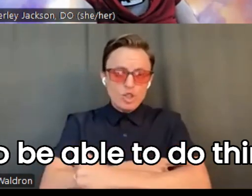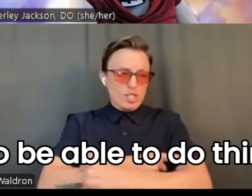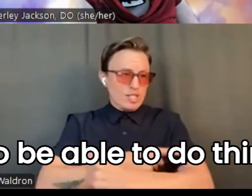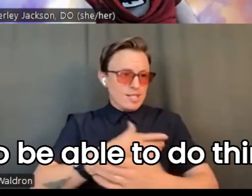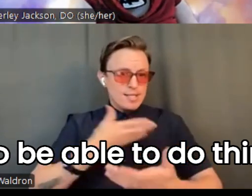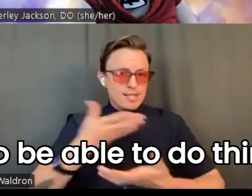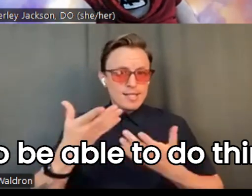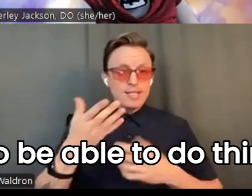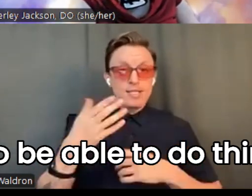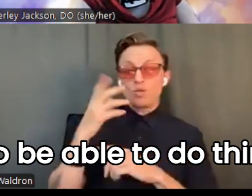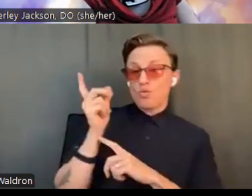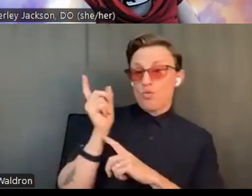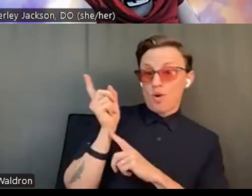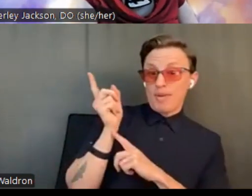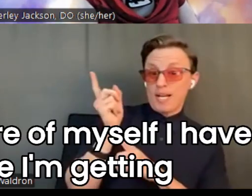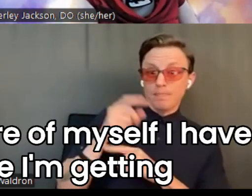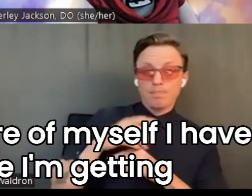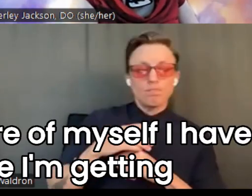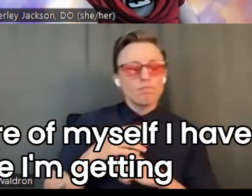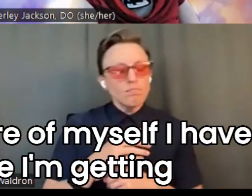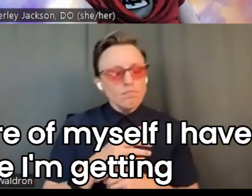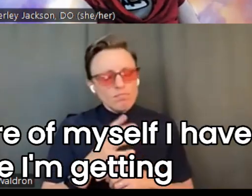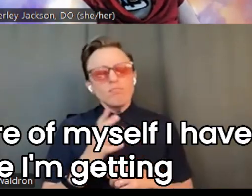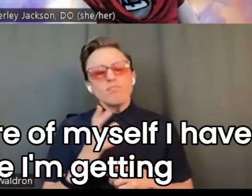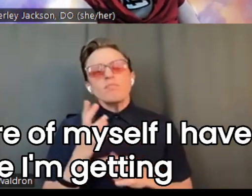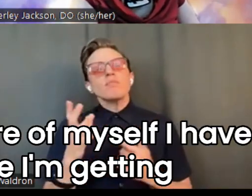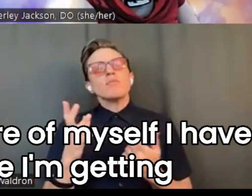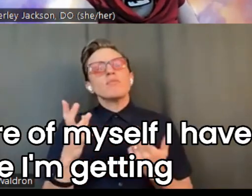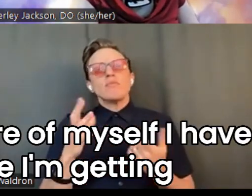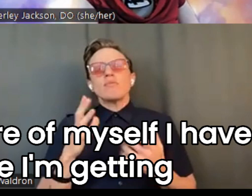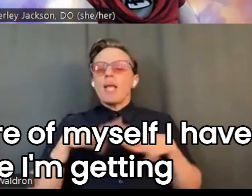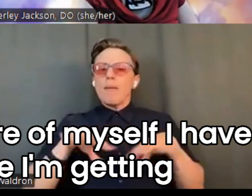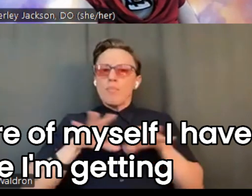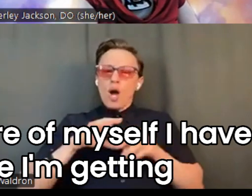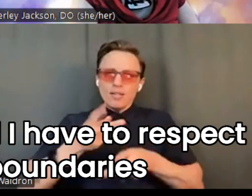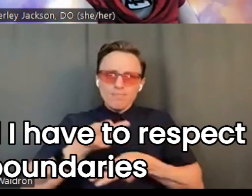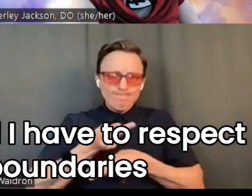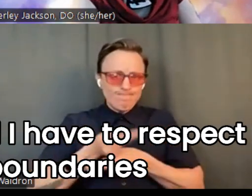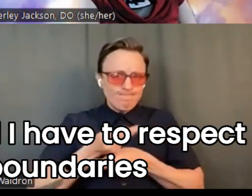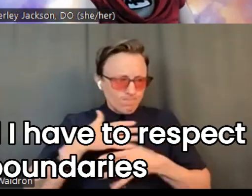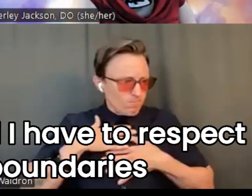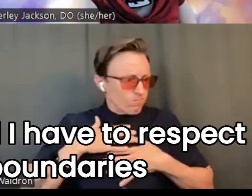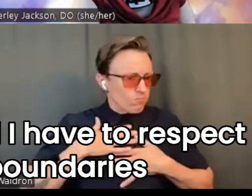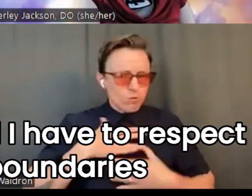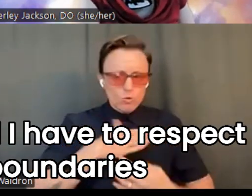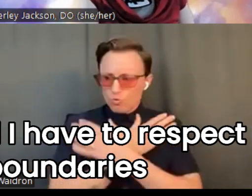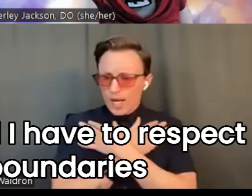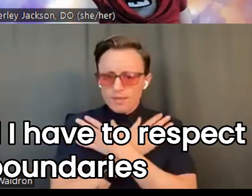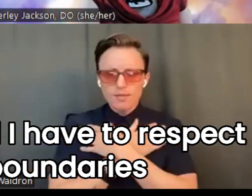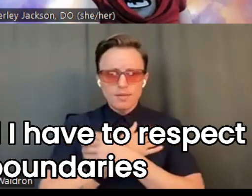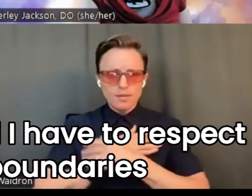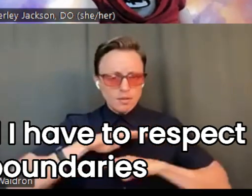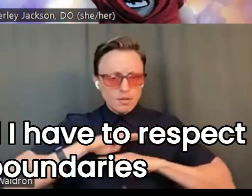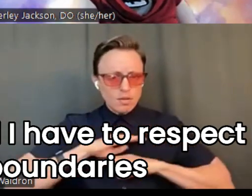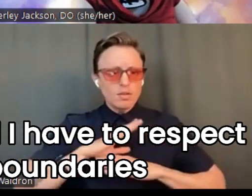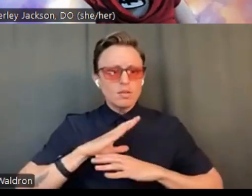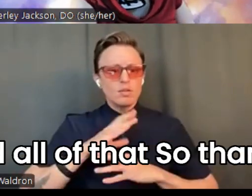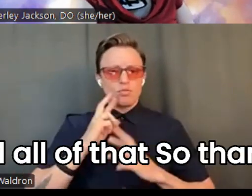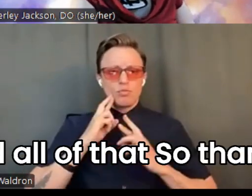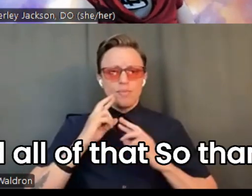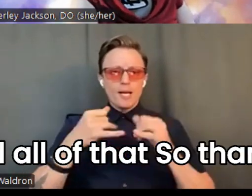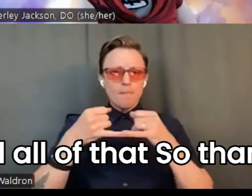to minute, Dr. Kim. do things, I have to take care of myself. I have to make sure I'm getting enough rest, and I have to respect my own